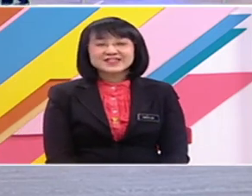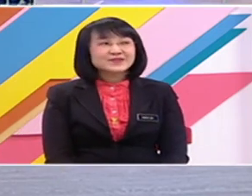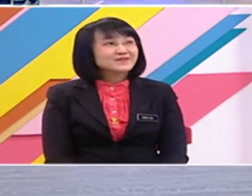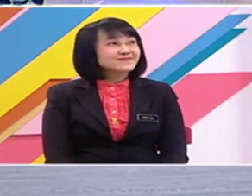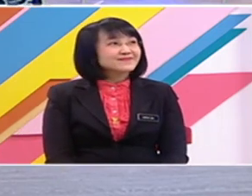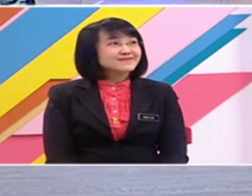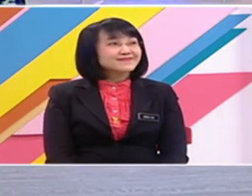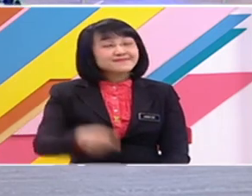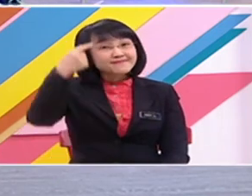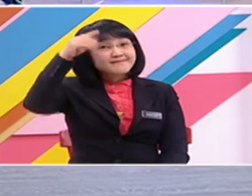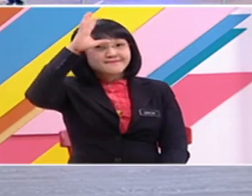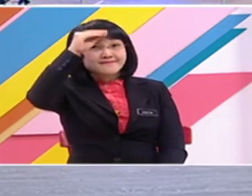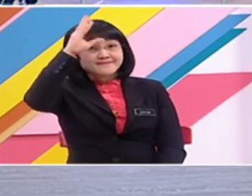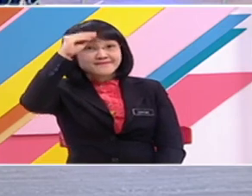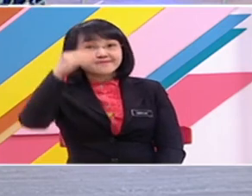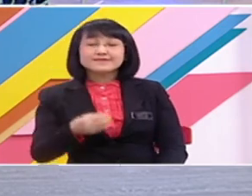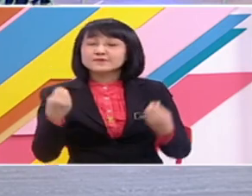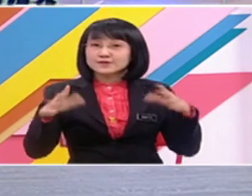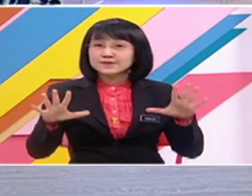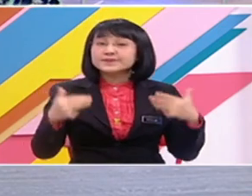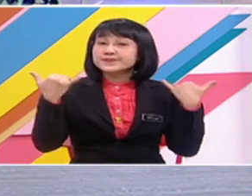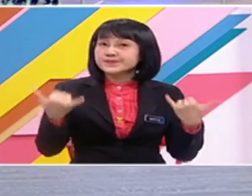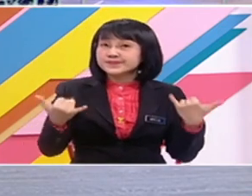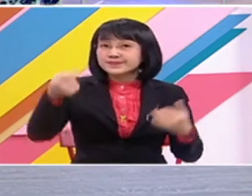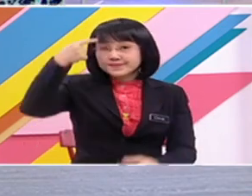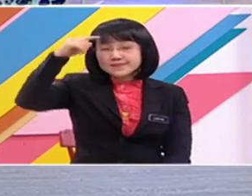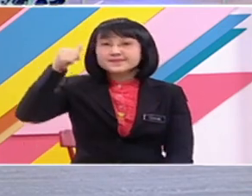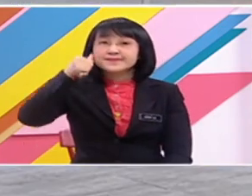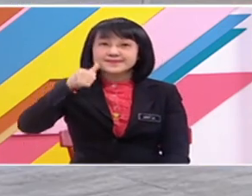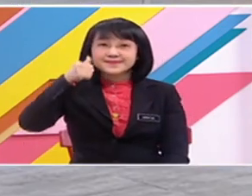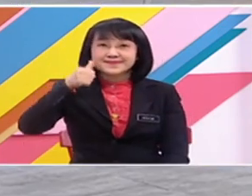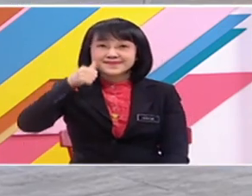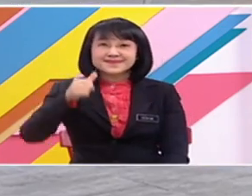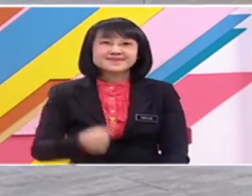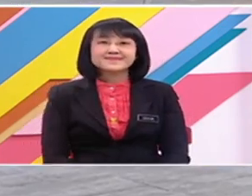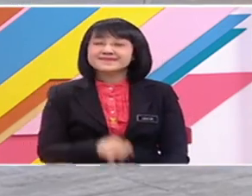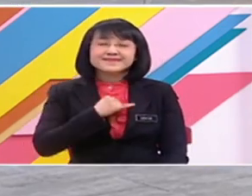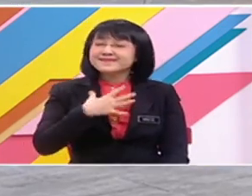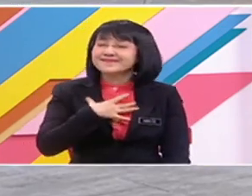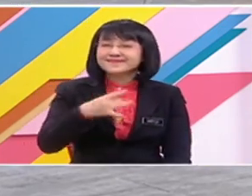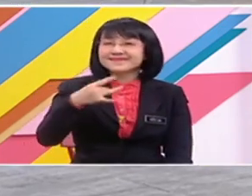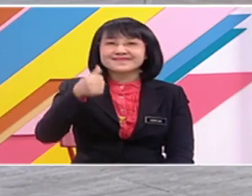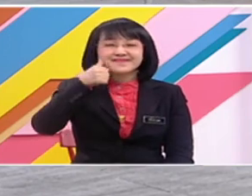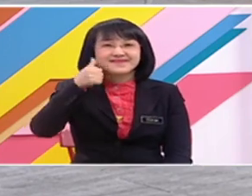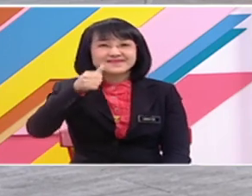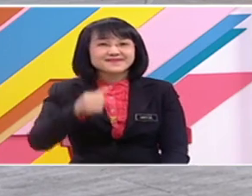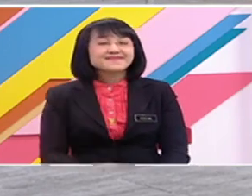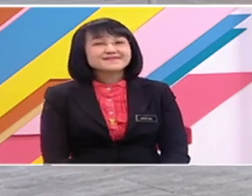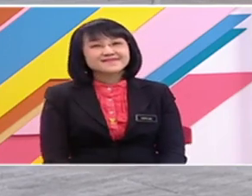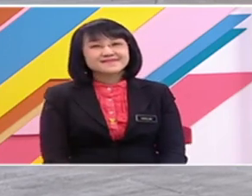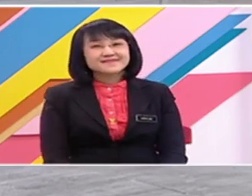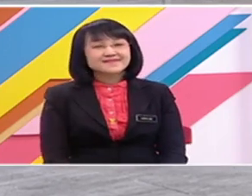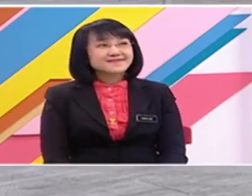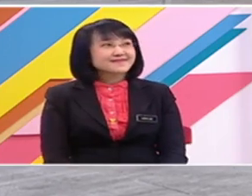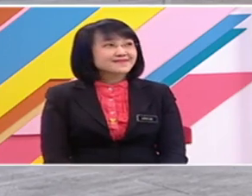Settle. Okay, for boys, and now we are going for girls. Girl. Okay. My favorite part. Alright. Okay, the first